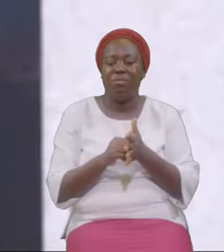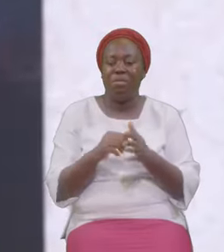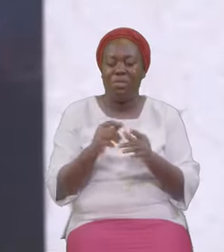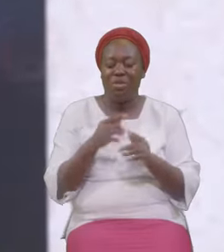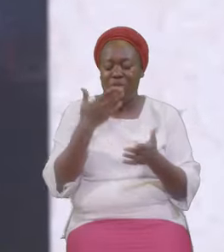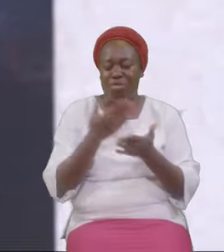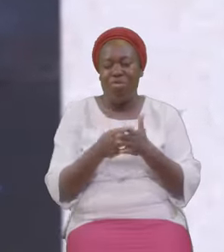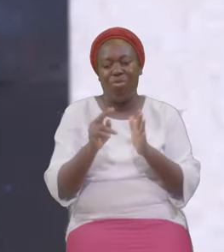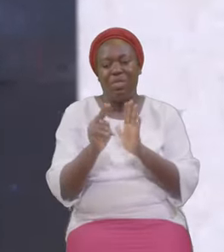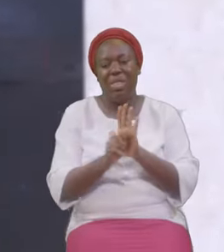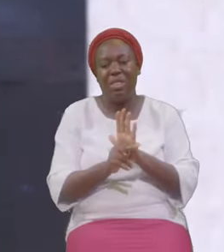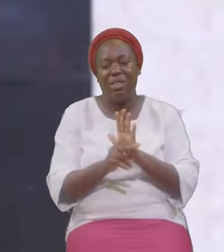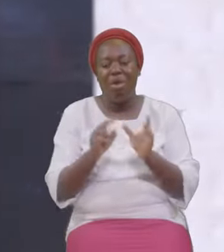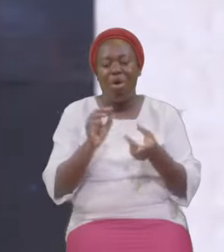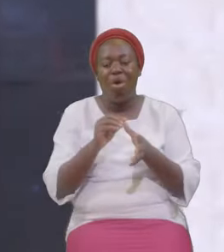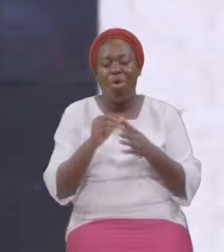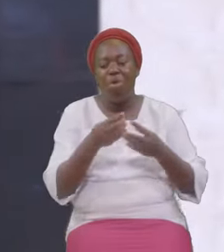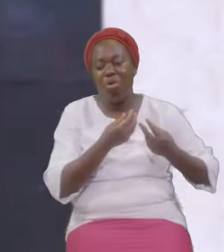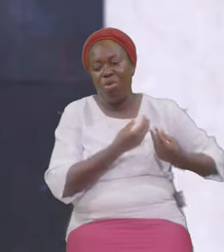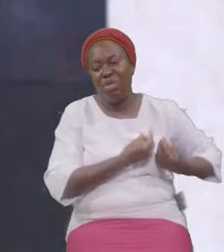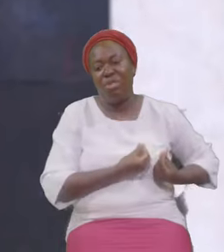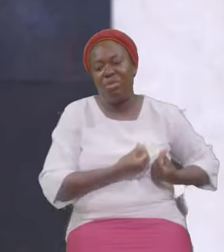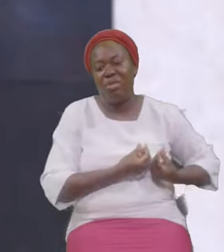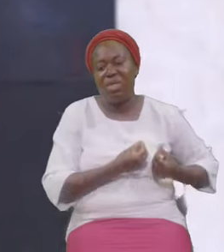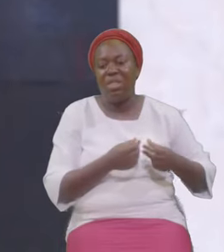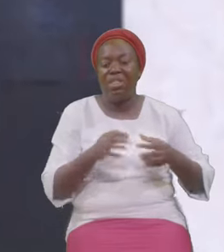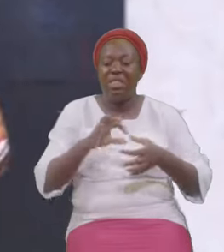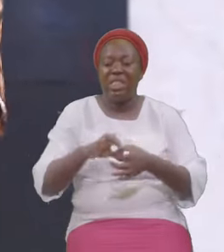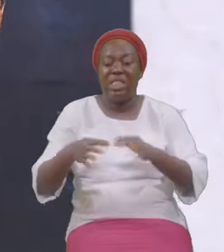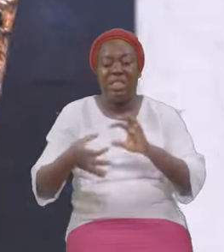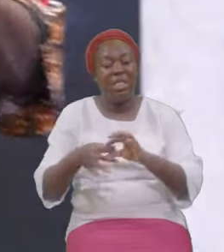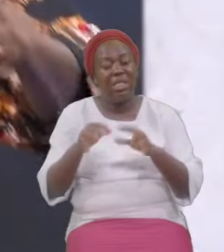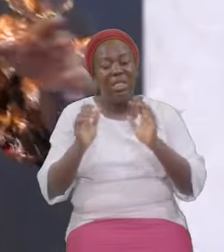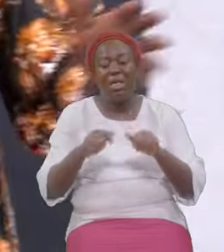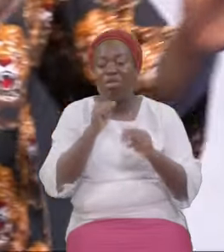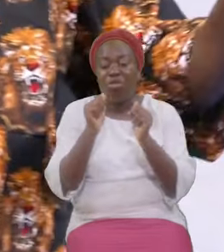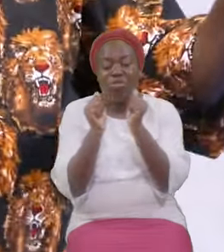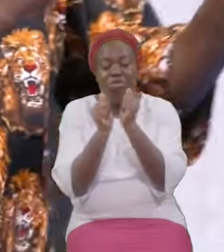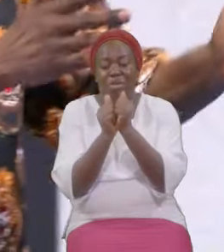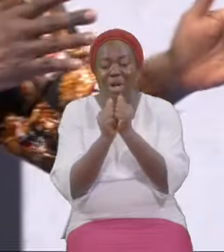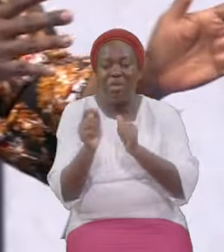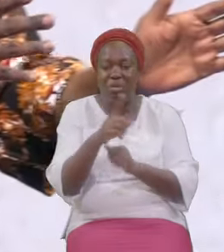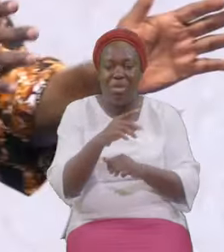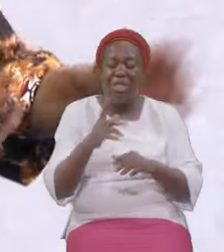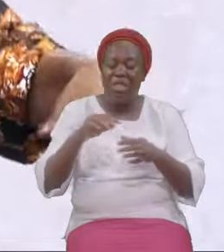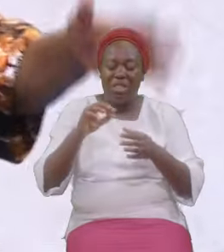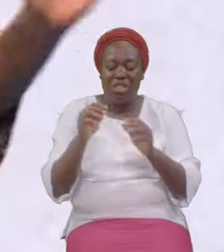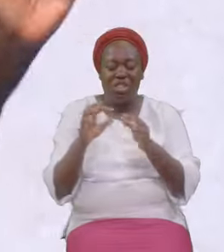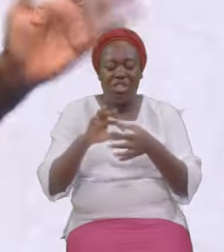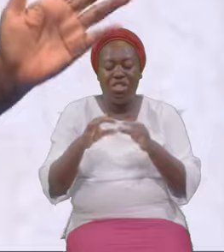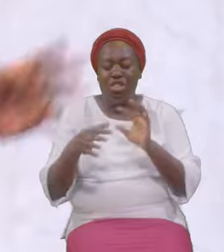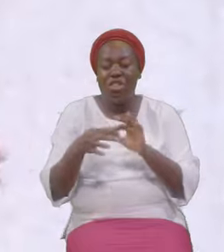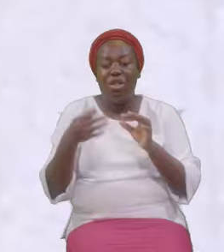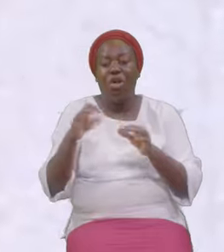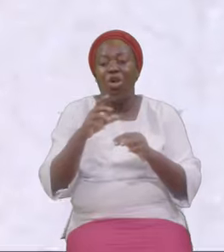or gentleness. Chase cannot bind you. The chain of the law, the